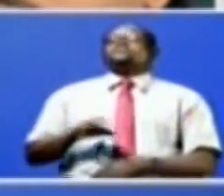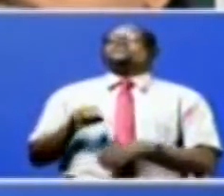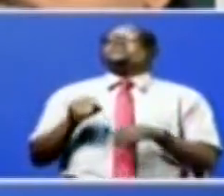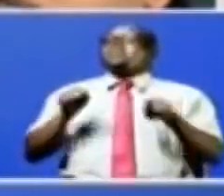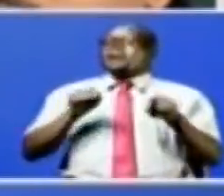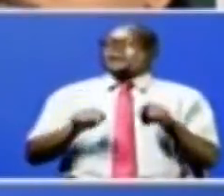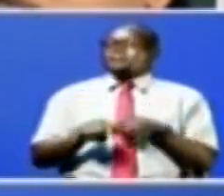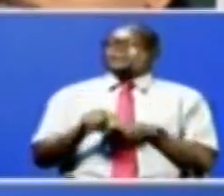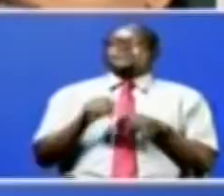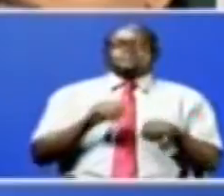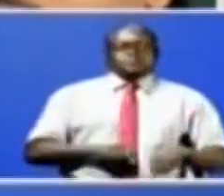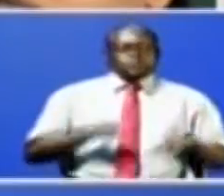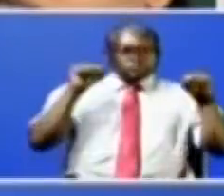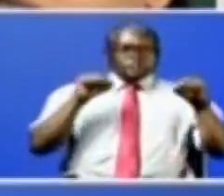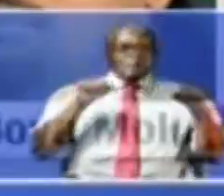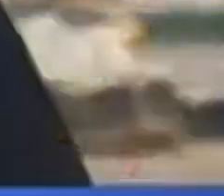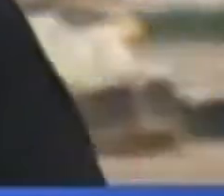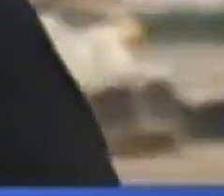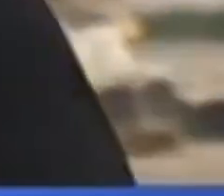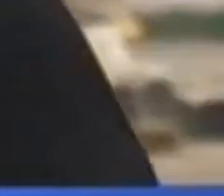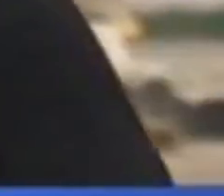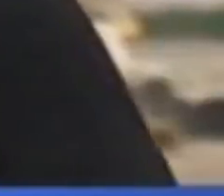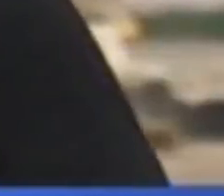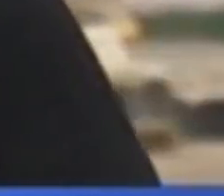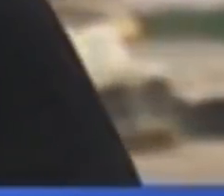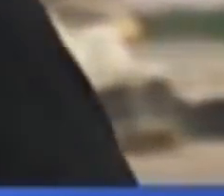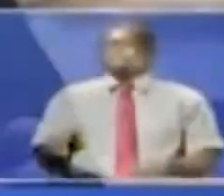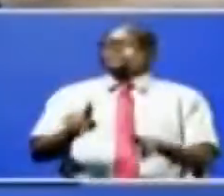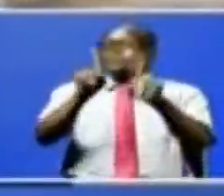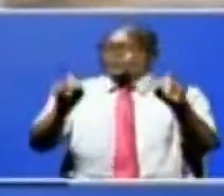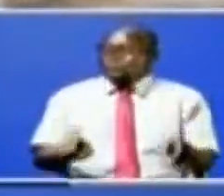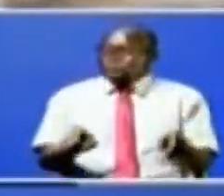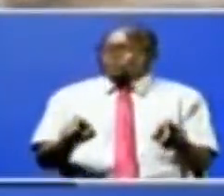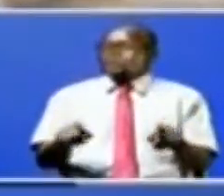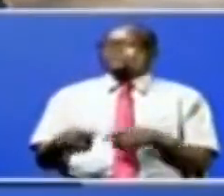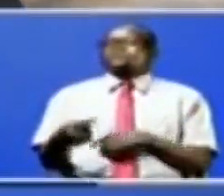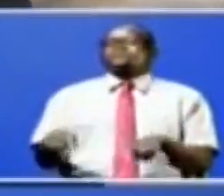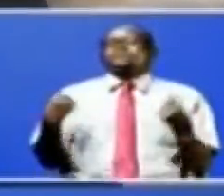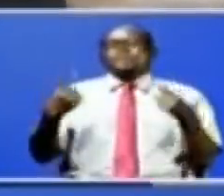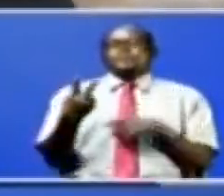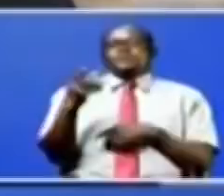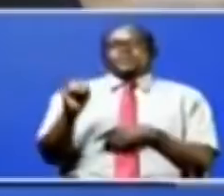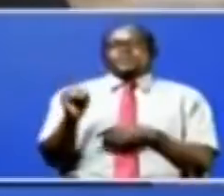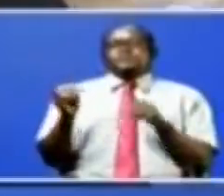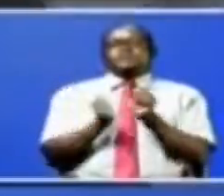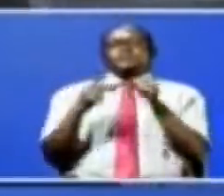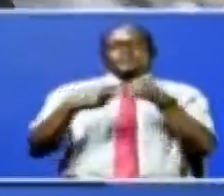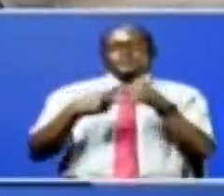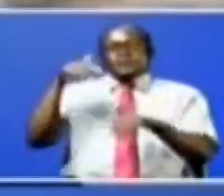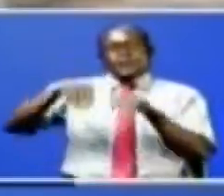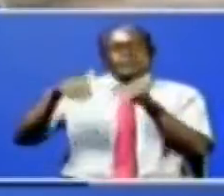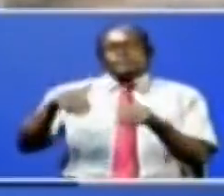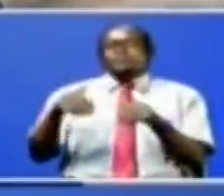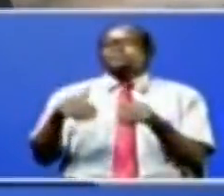only the chairman and two commissioners. Now, with key queries on the disputed 2017 presidential elections yet to be